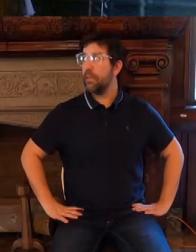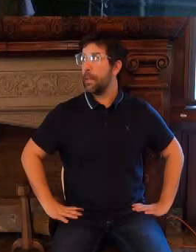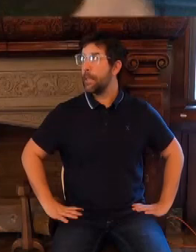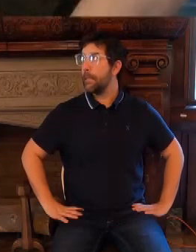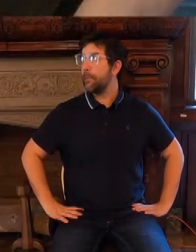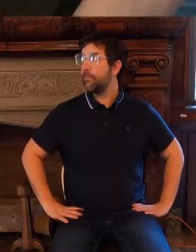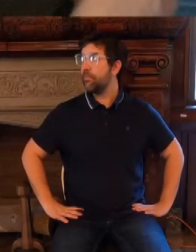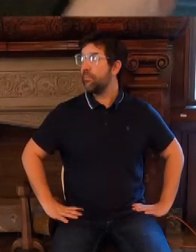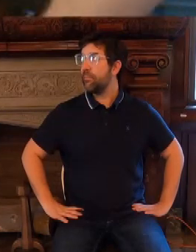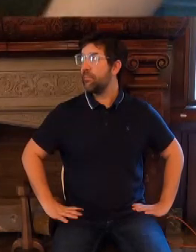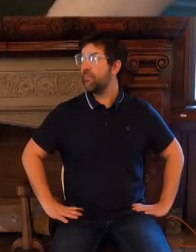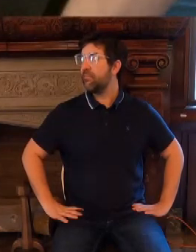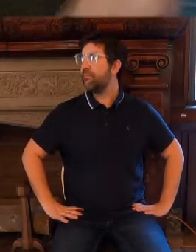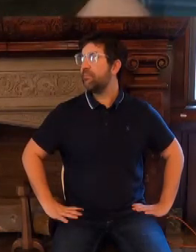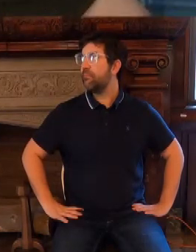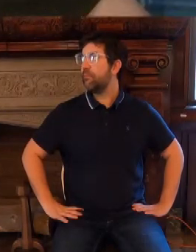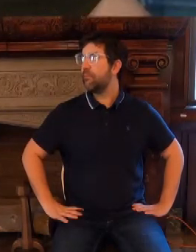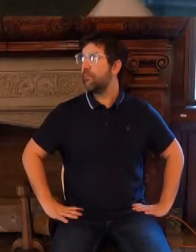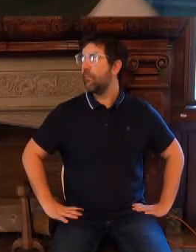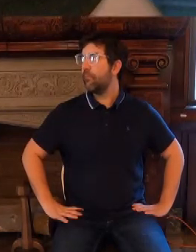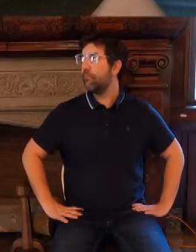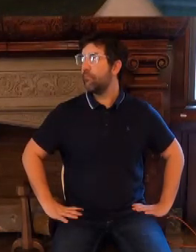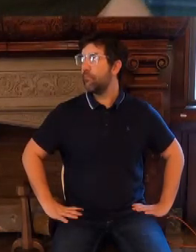I just